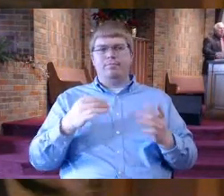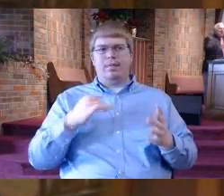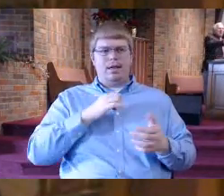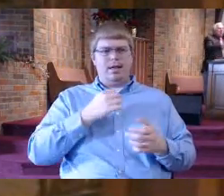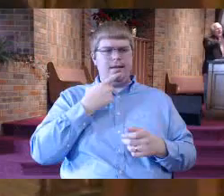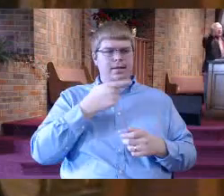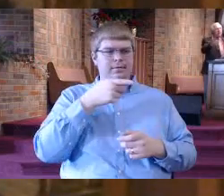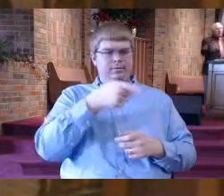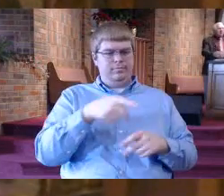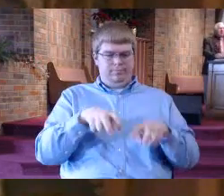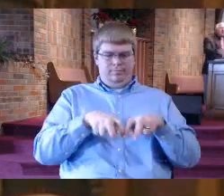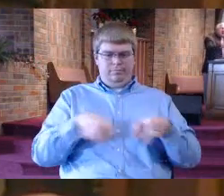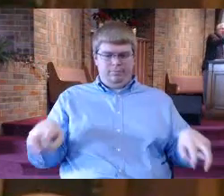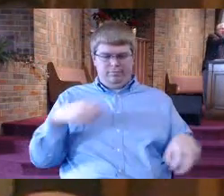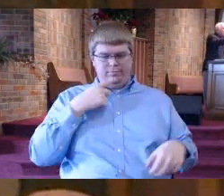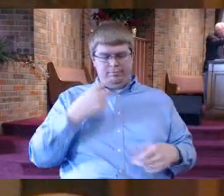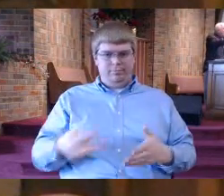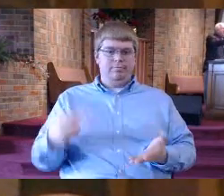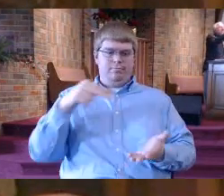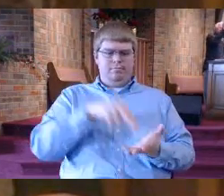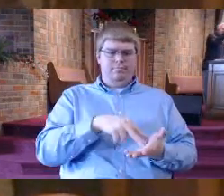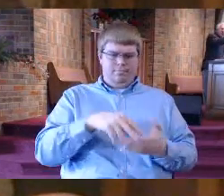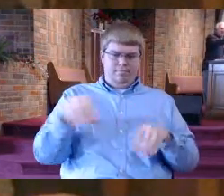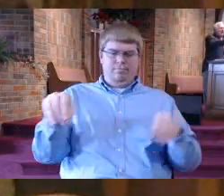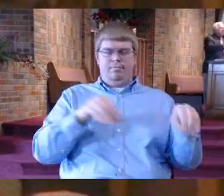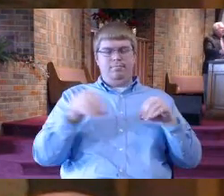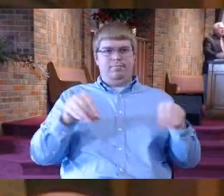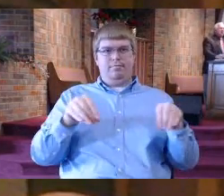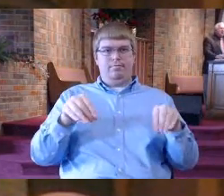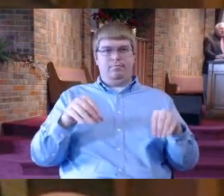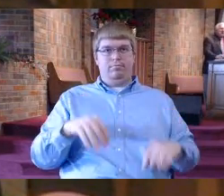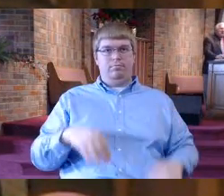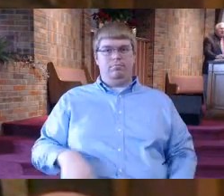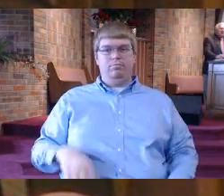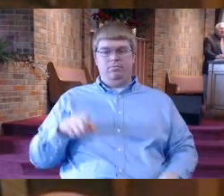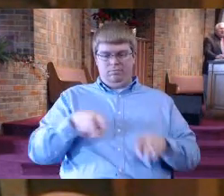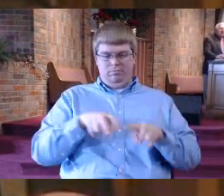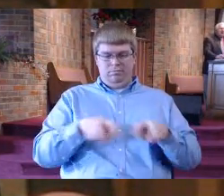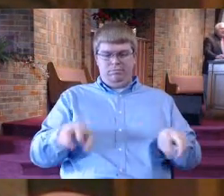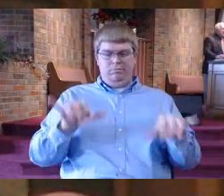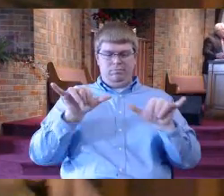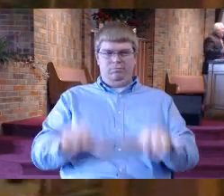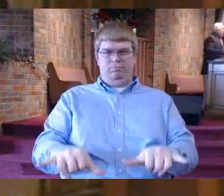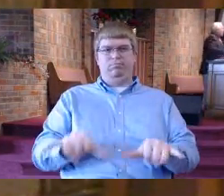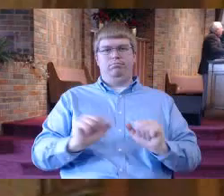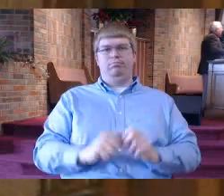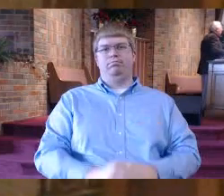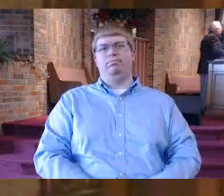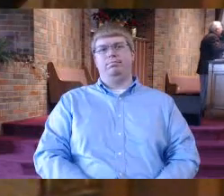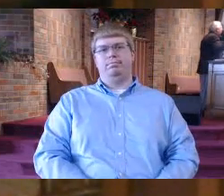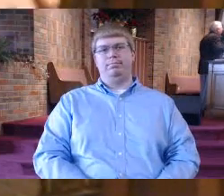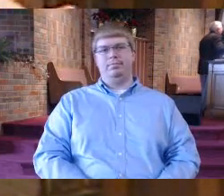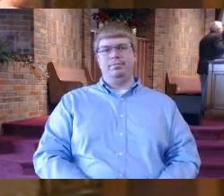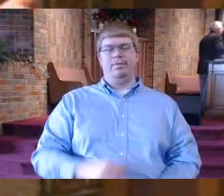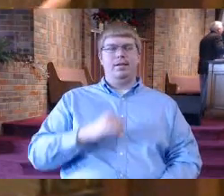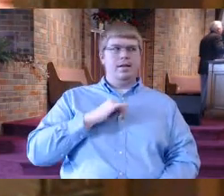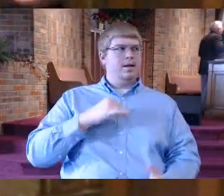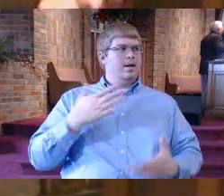here, bench, get up and move. You know what's going to happen? Nothing. The bench is going to stay there. Now, I might